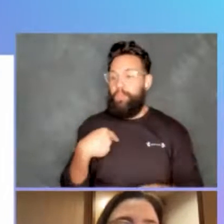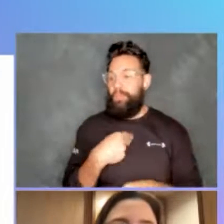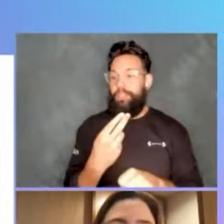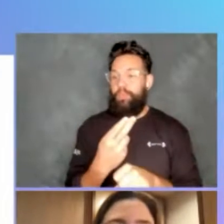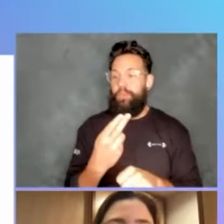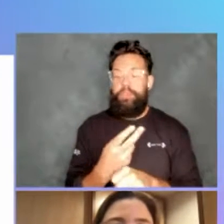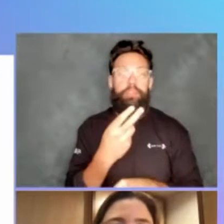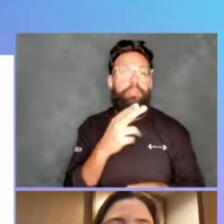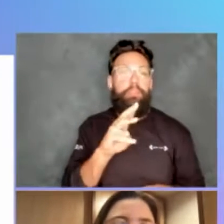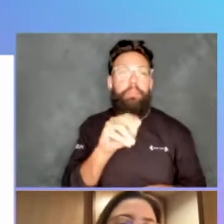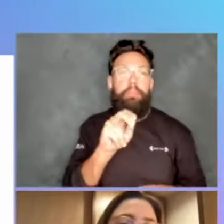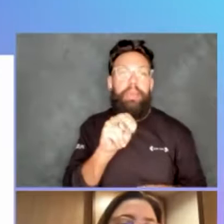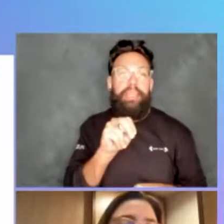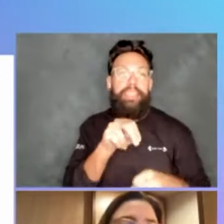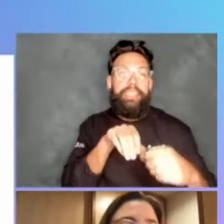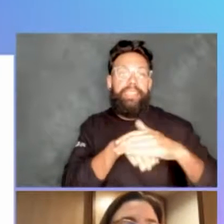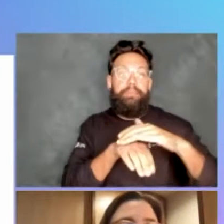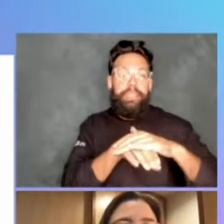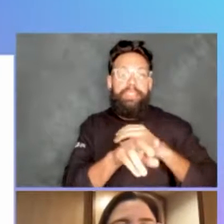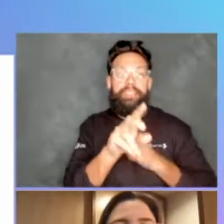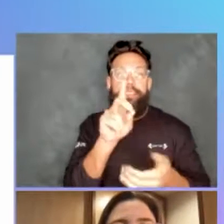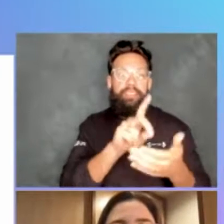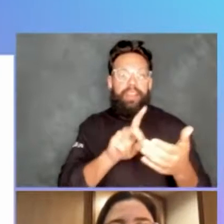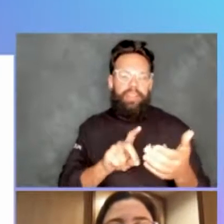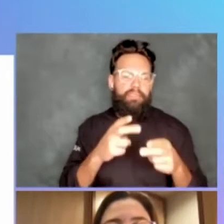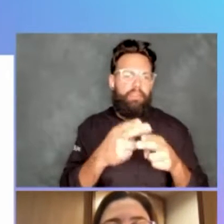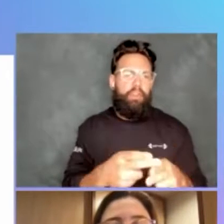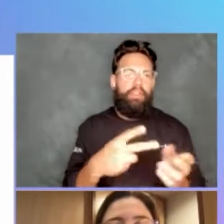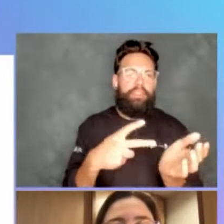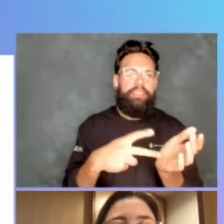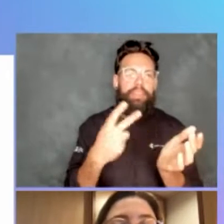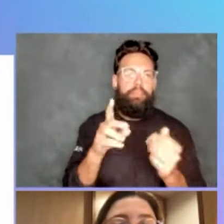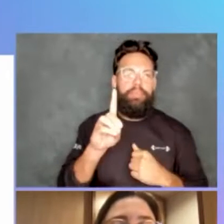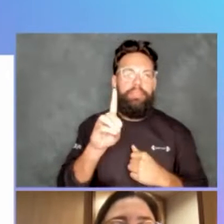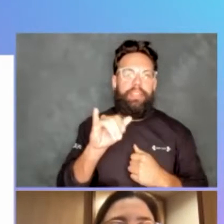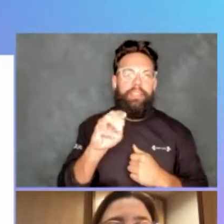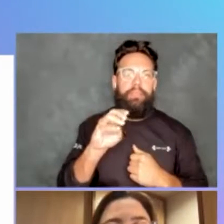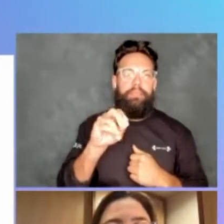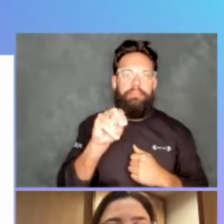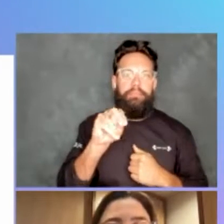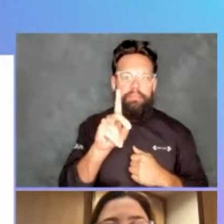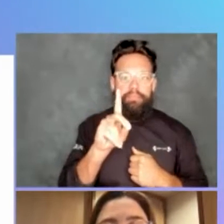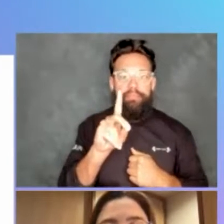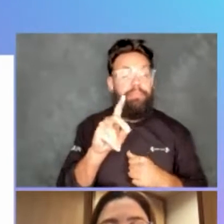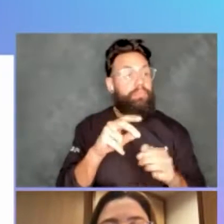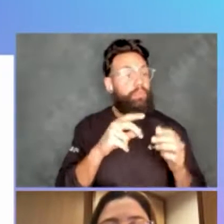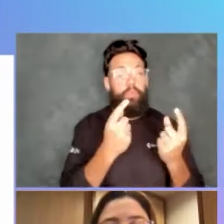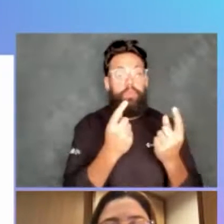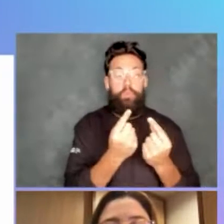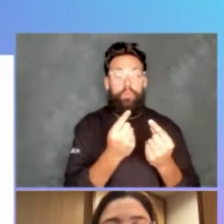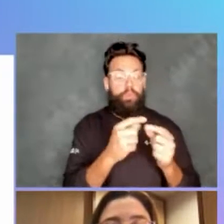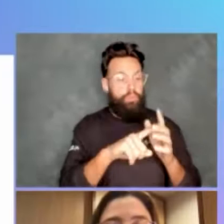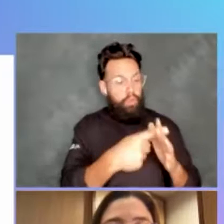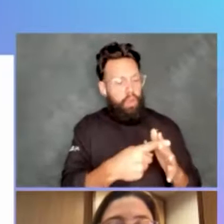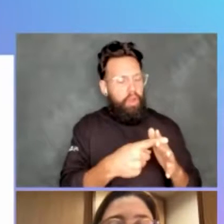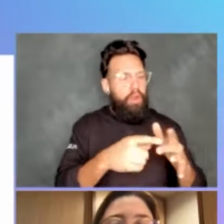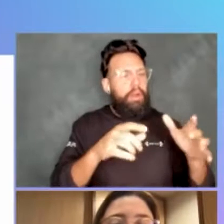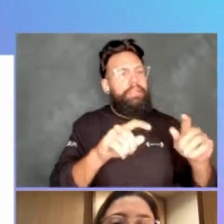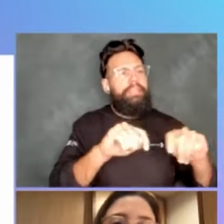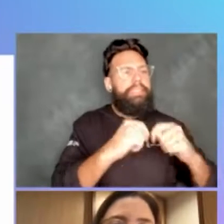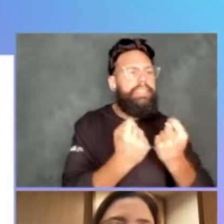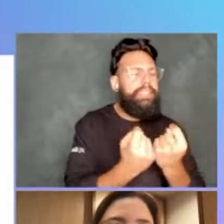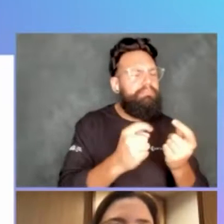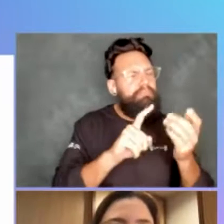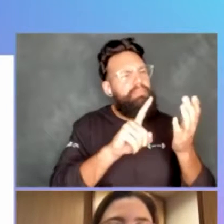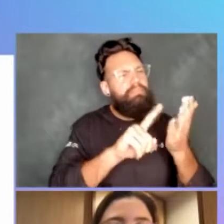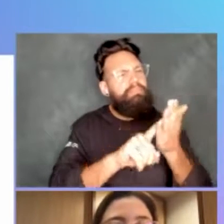our accessibility training program. We started with discovery to understand with how our teams like to train rather